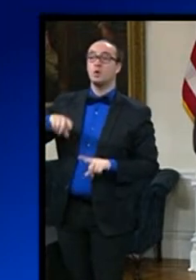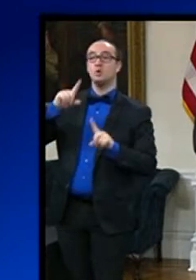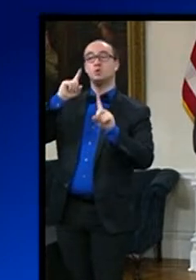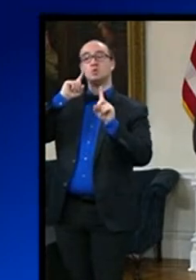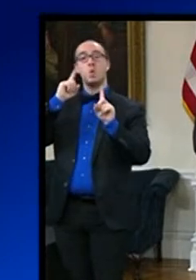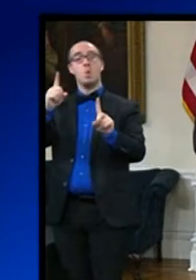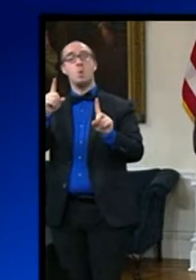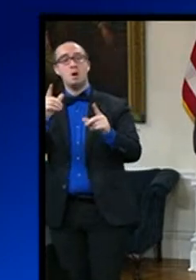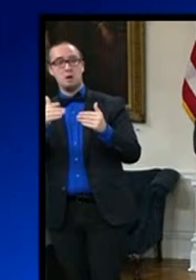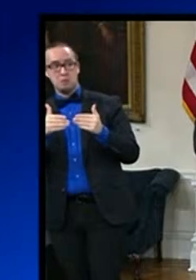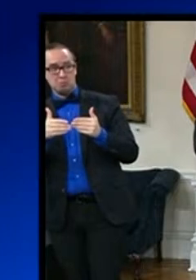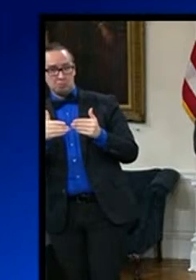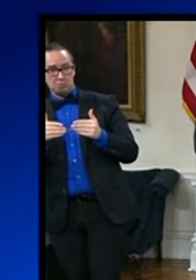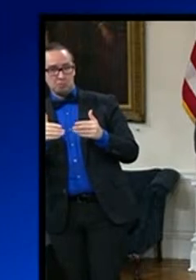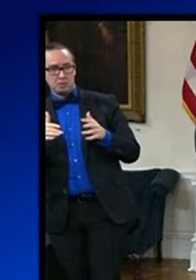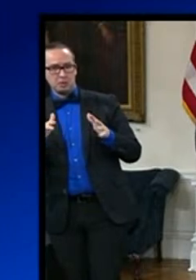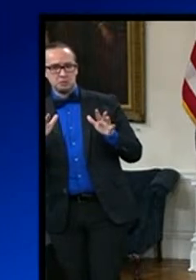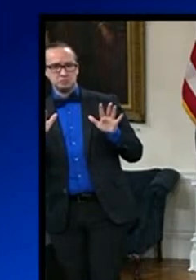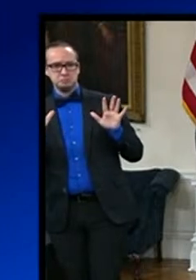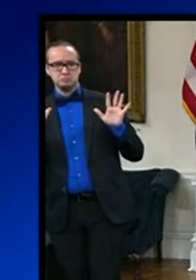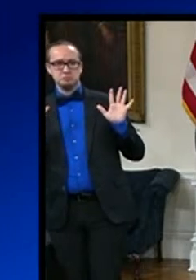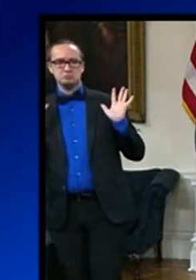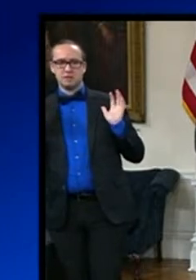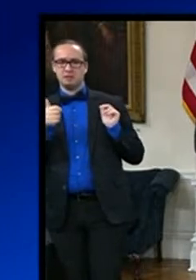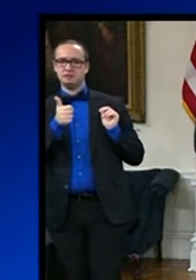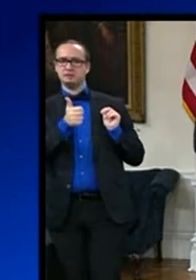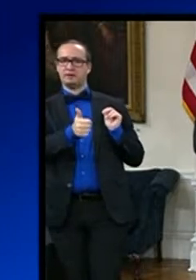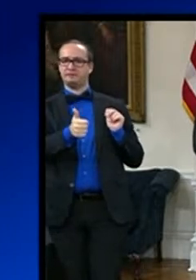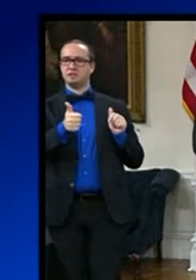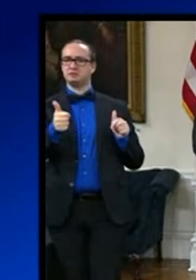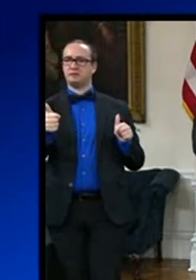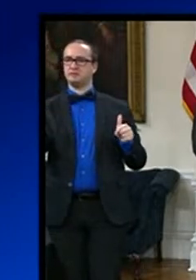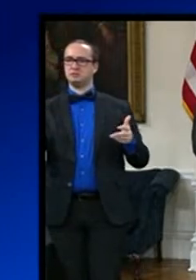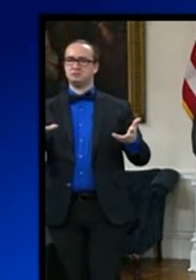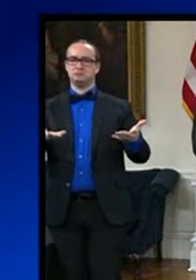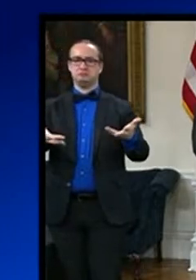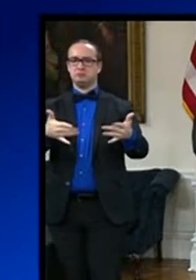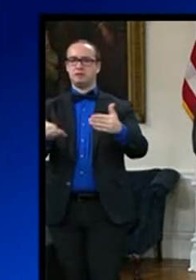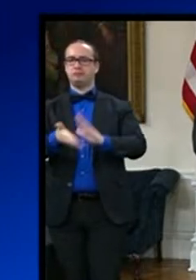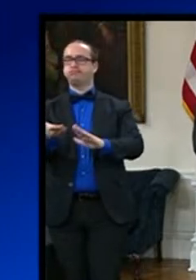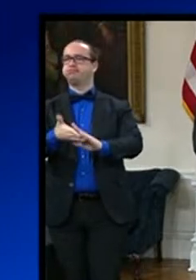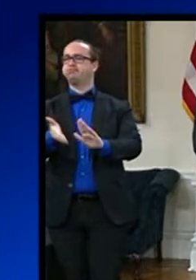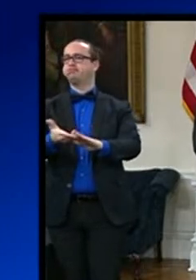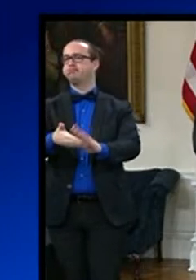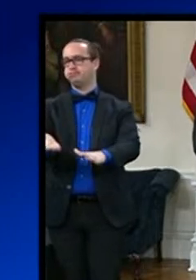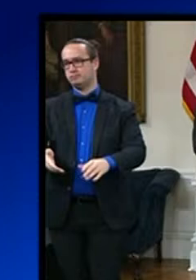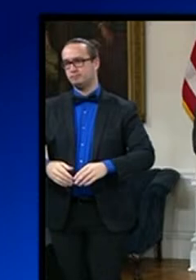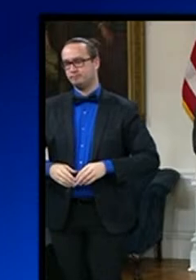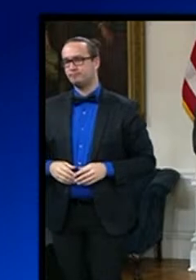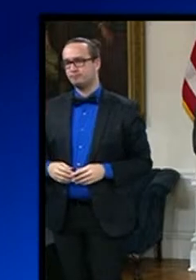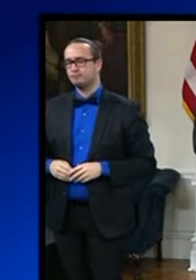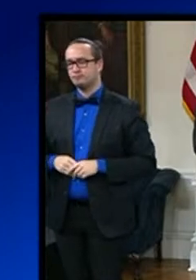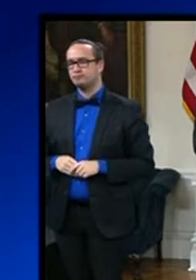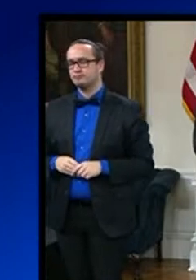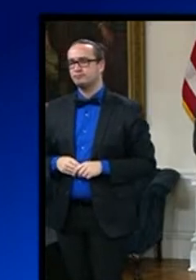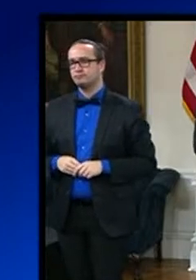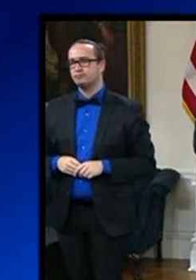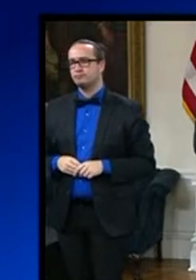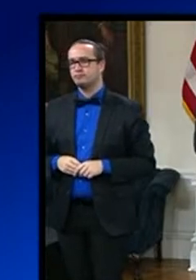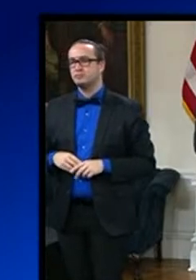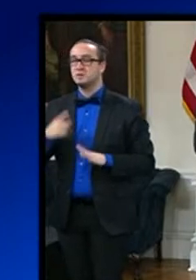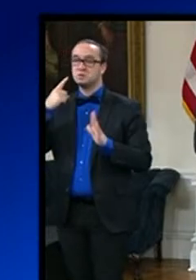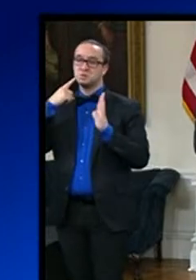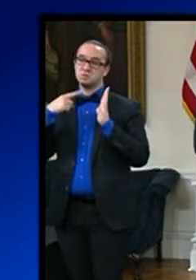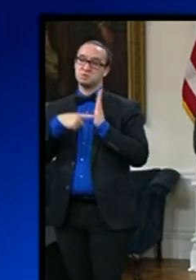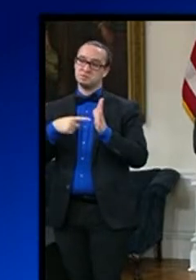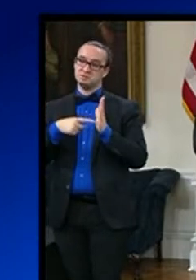New Shiloh Baptist Church, here is an example of the end product. After following the steps, the community was able